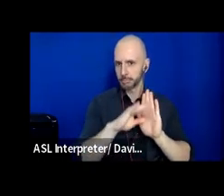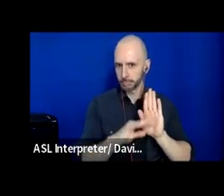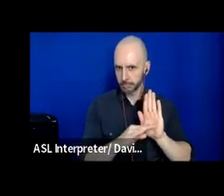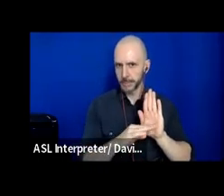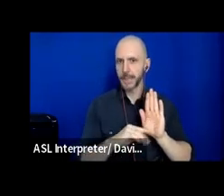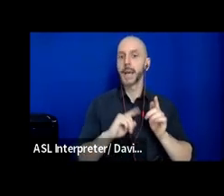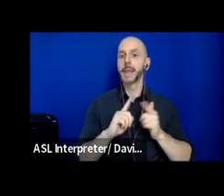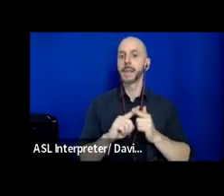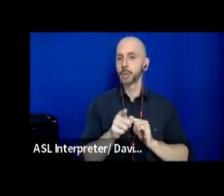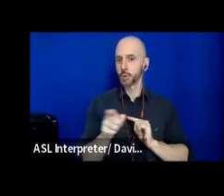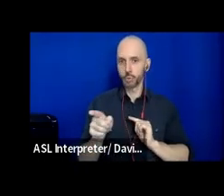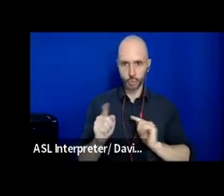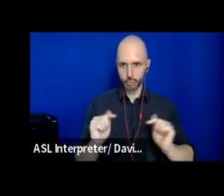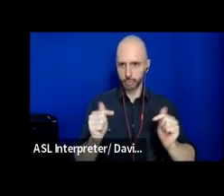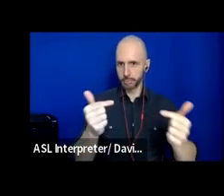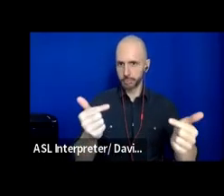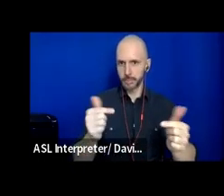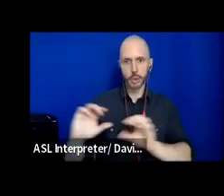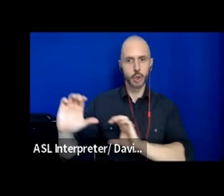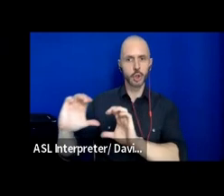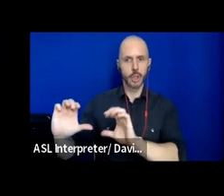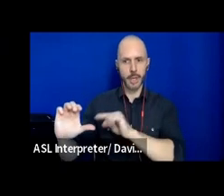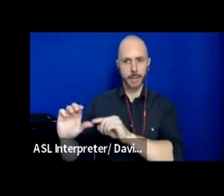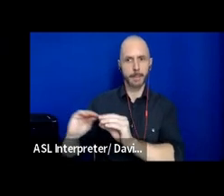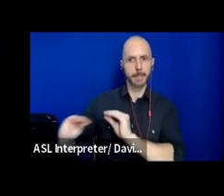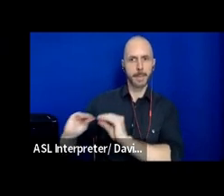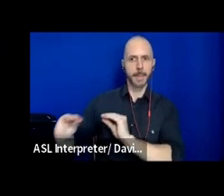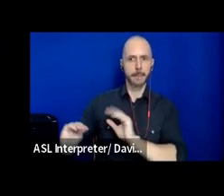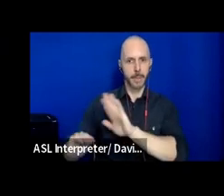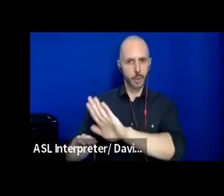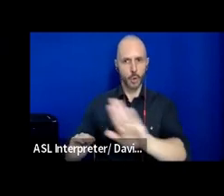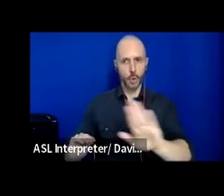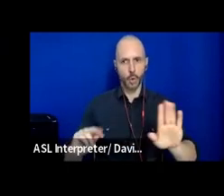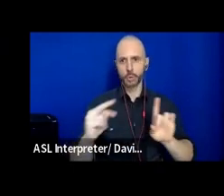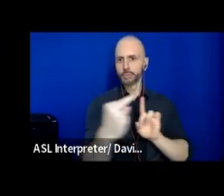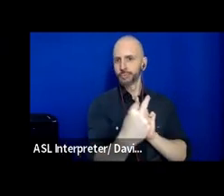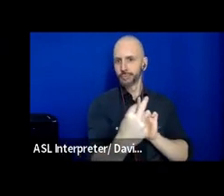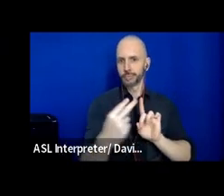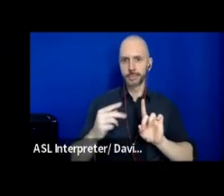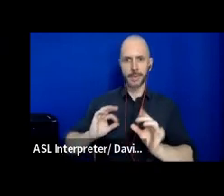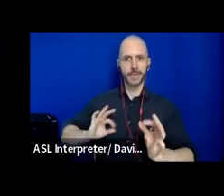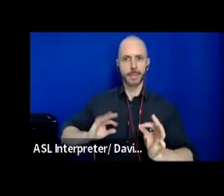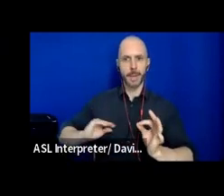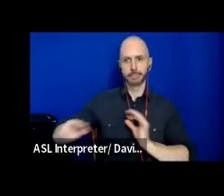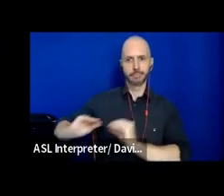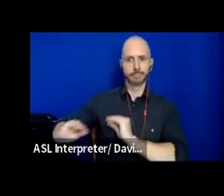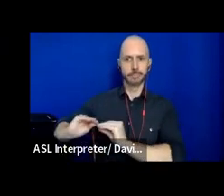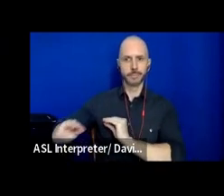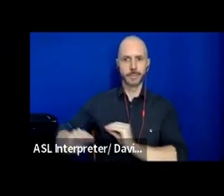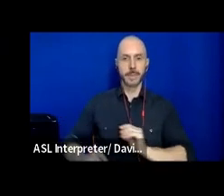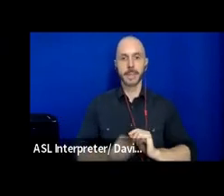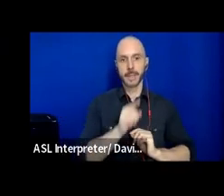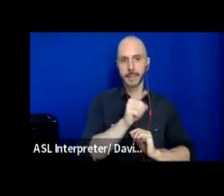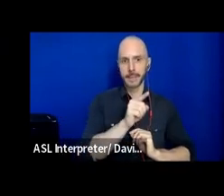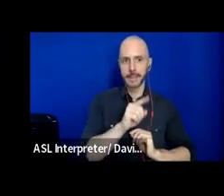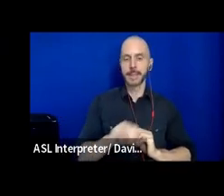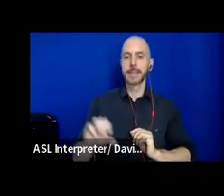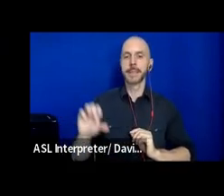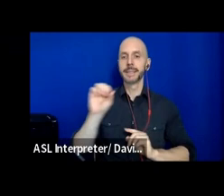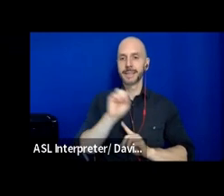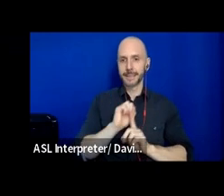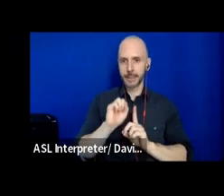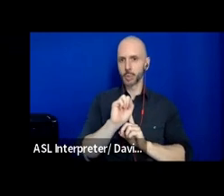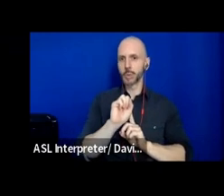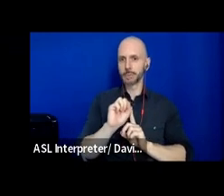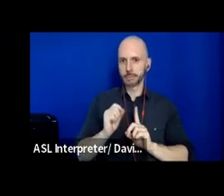can in the chat, put some feedback or responses to this question with the scenario. And the question is, what are the